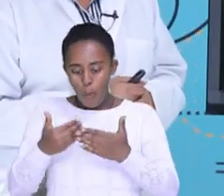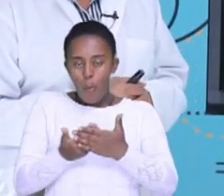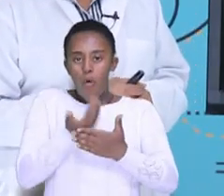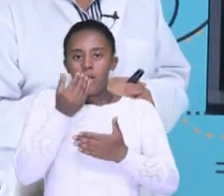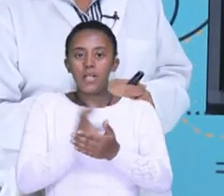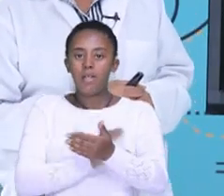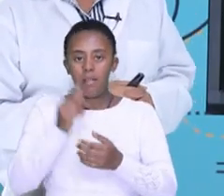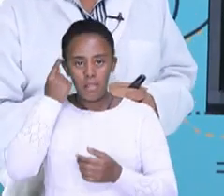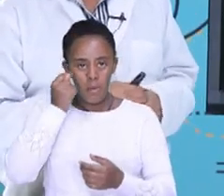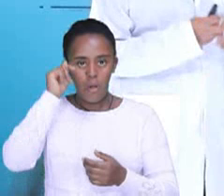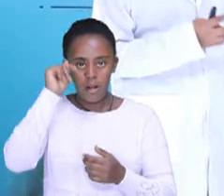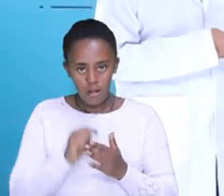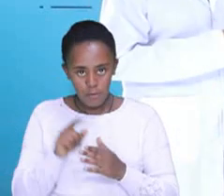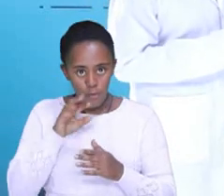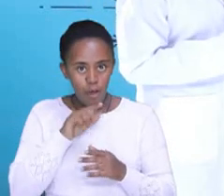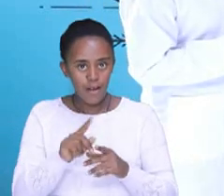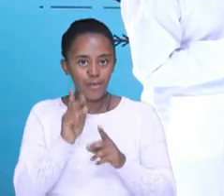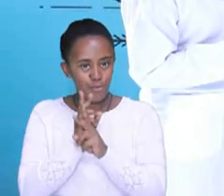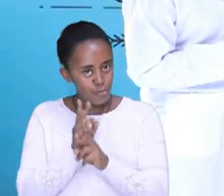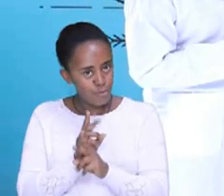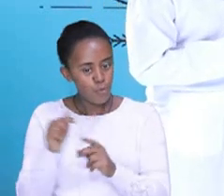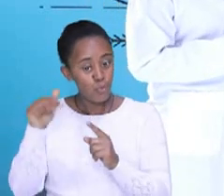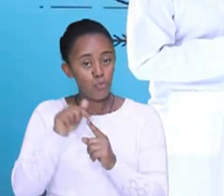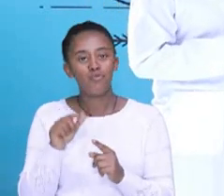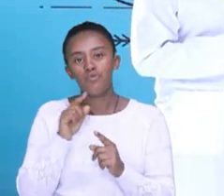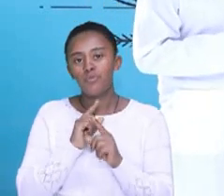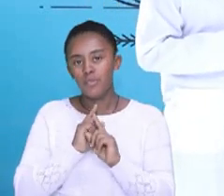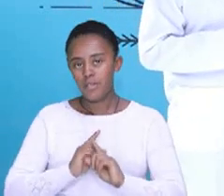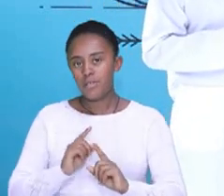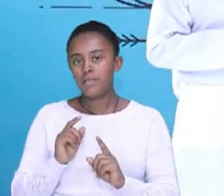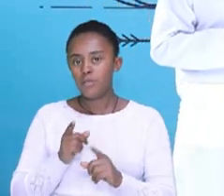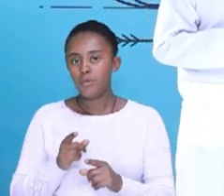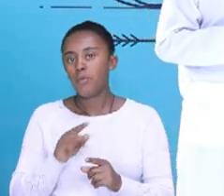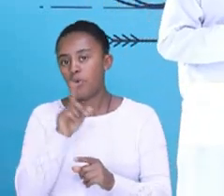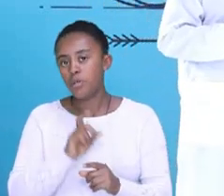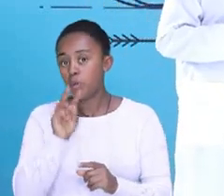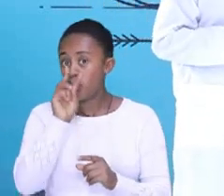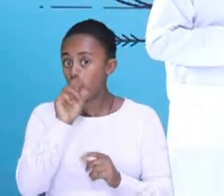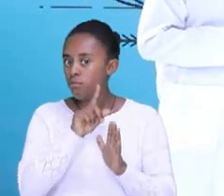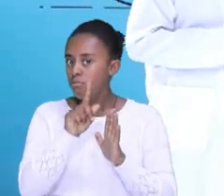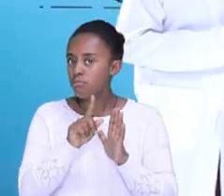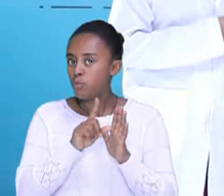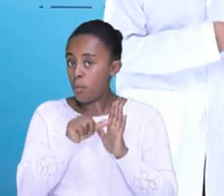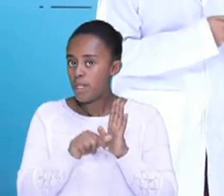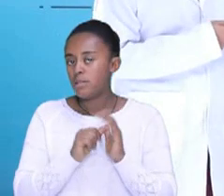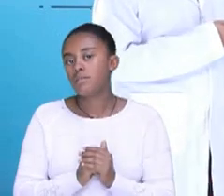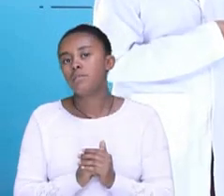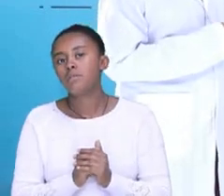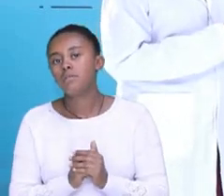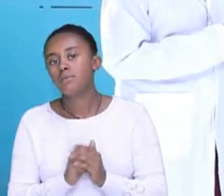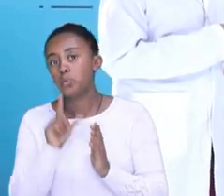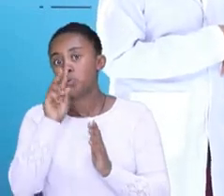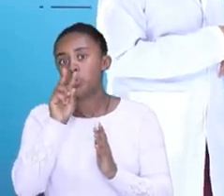modern cell theory. You are expected to answer this question within 2 minutes. I have